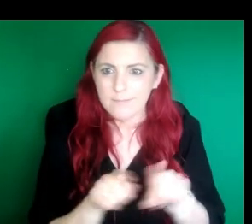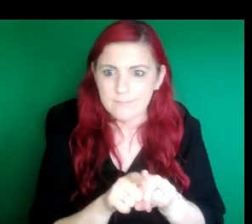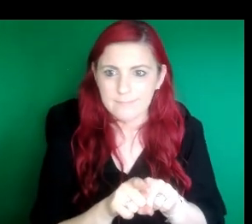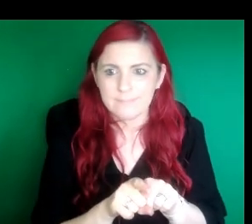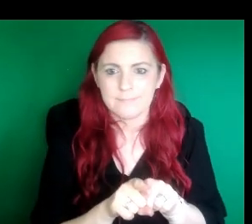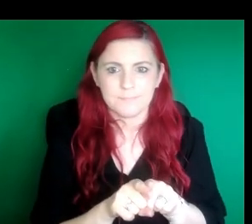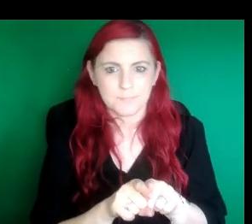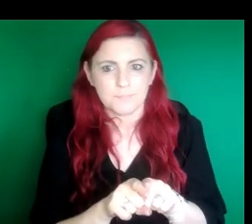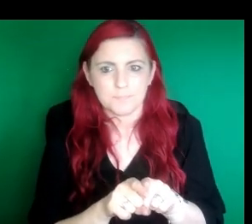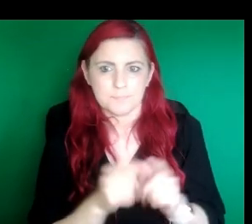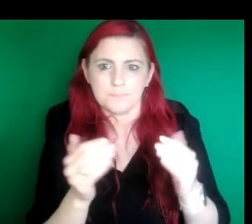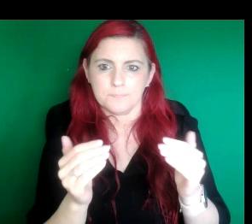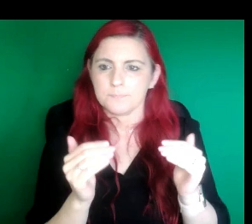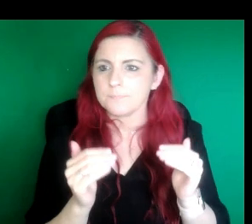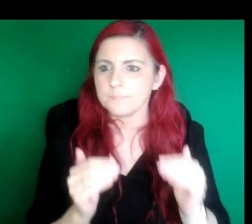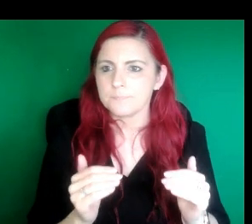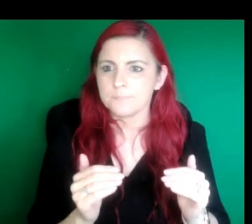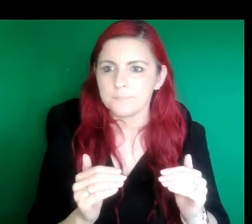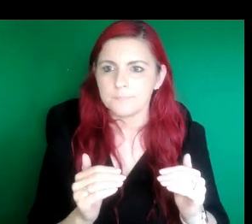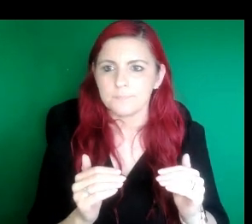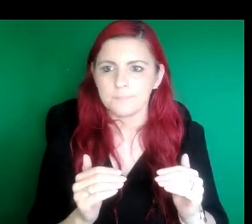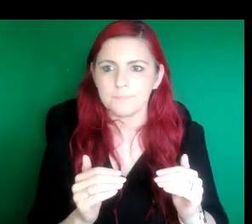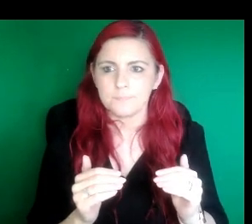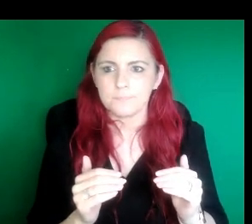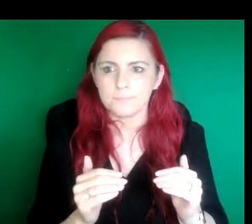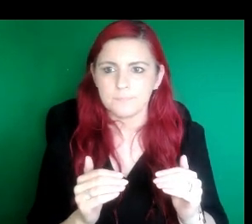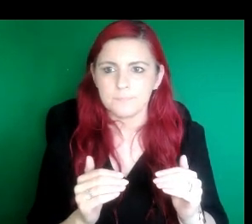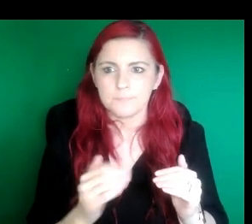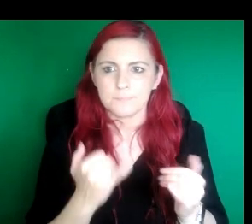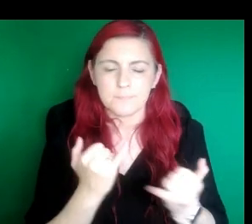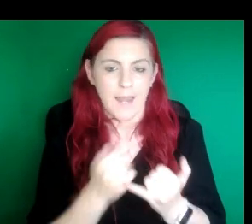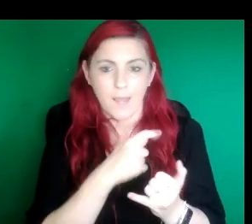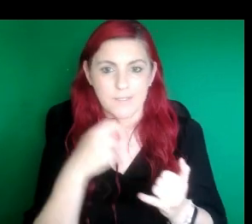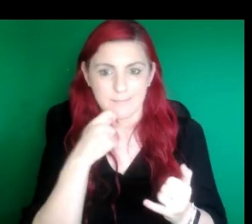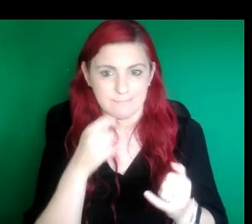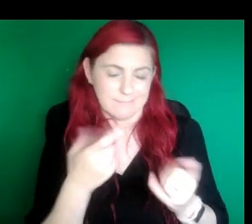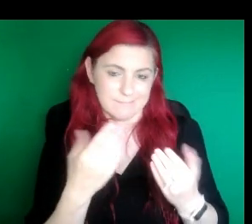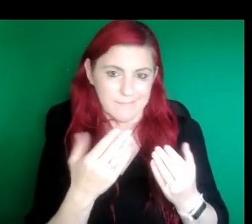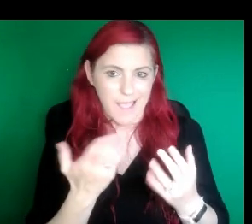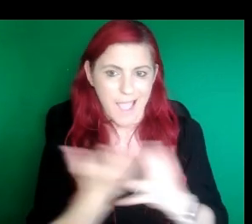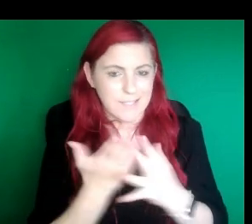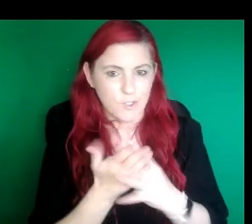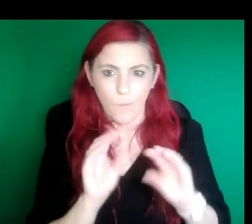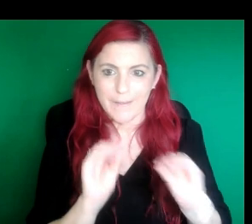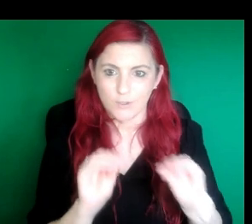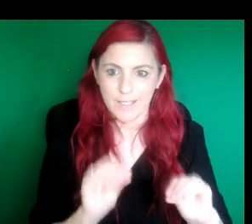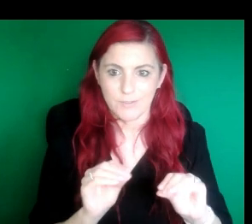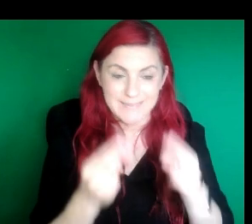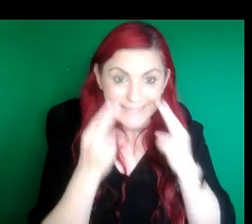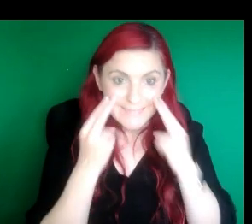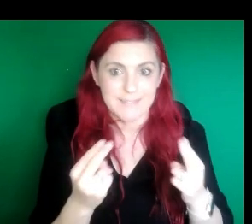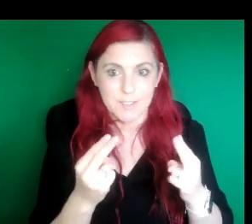Is it meaningful? And without, as I said, without access to education, can people meaningfully use these